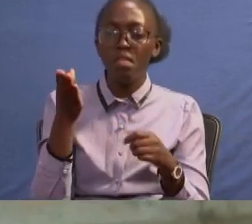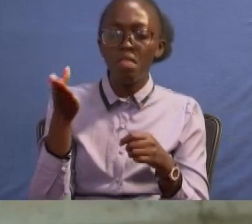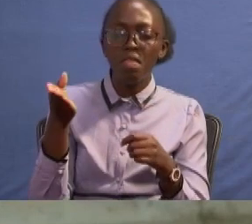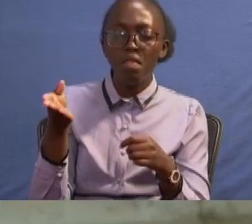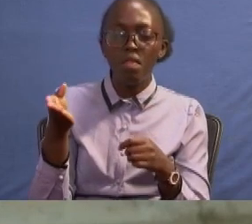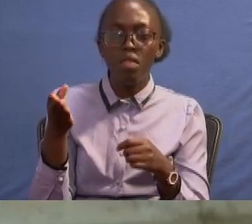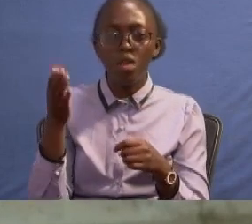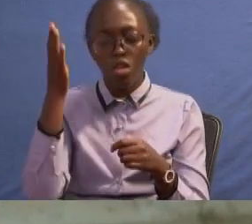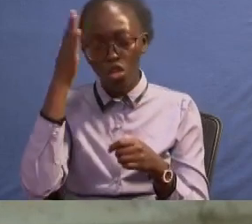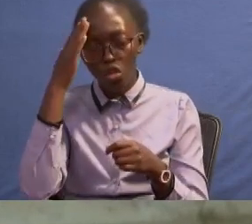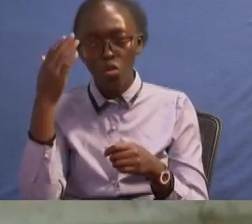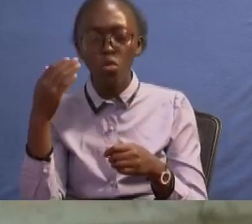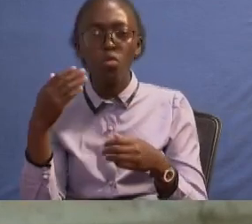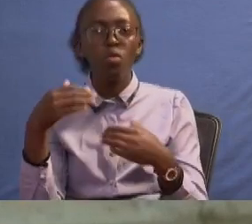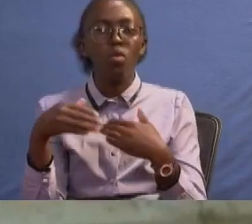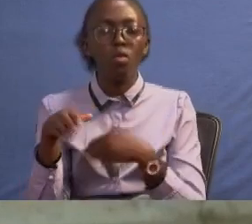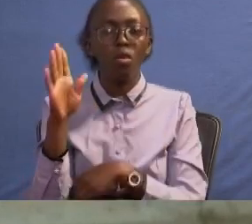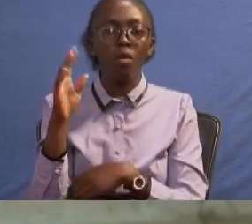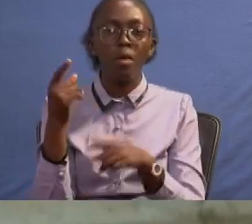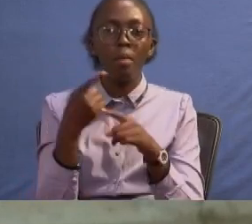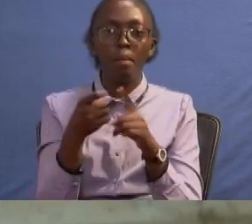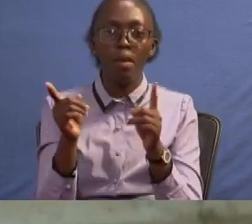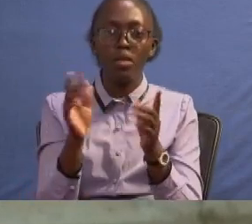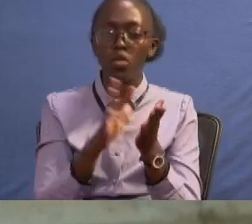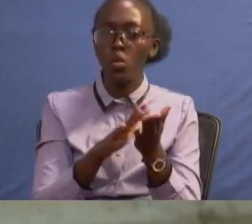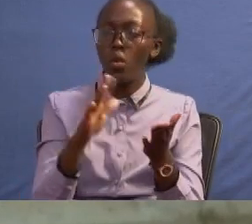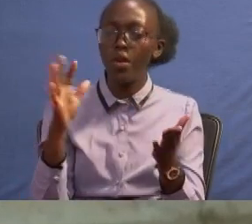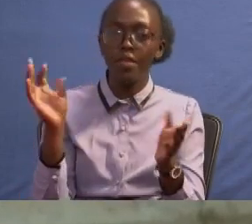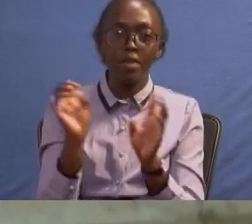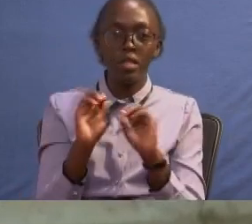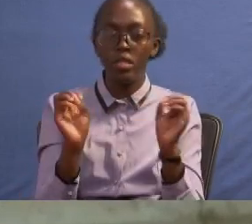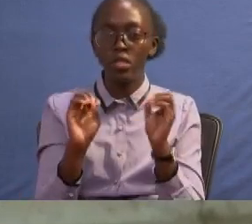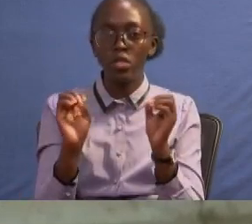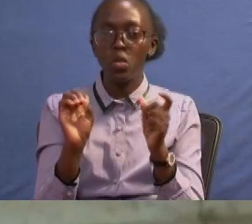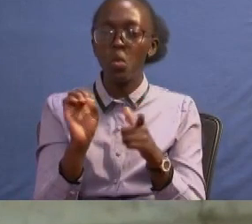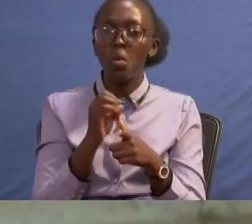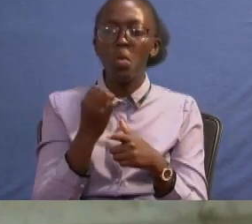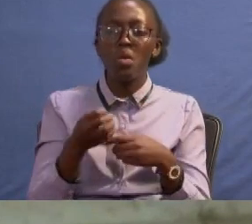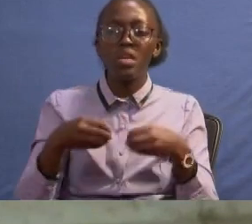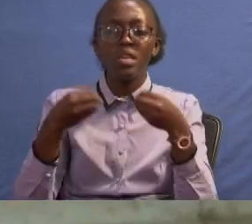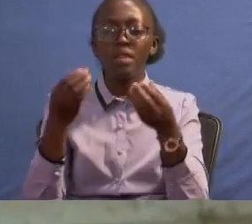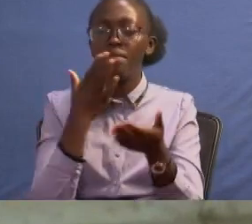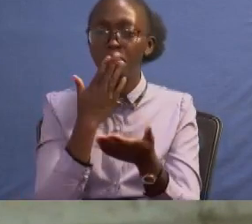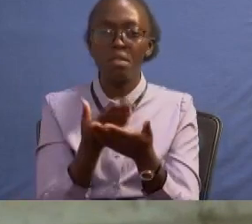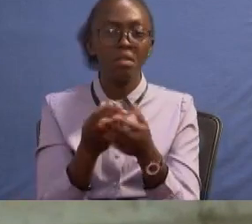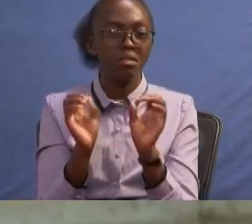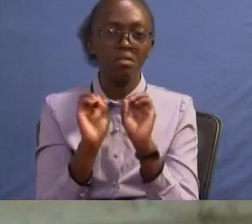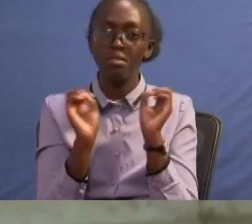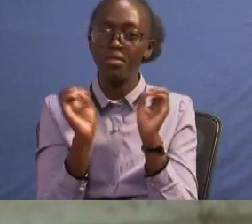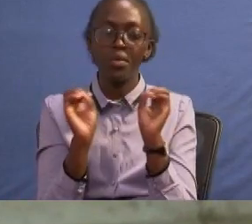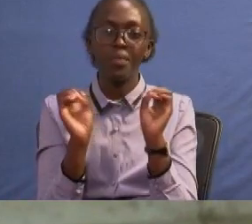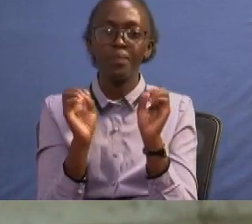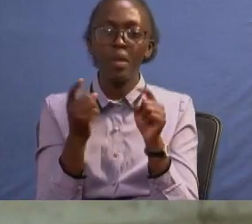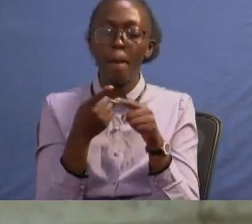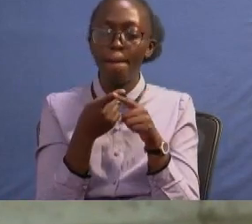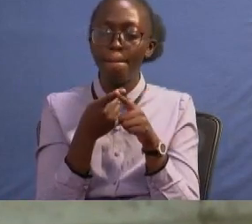neither glorified him as God, nor gave him thanks, nor give thanks to him,